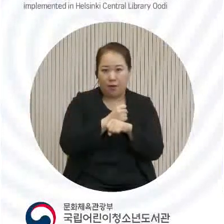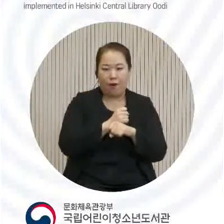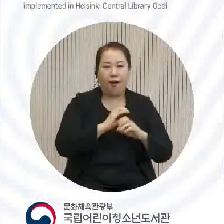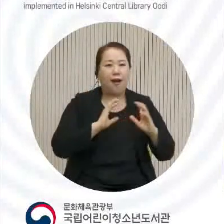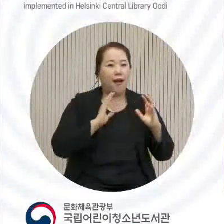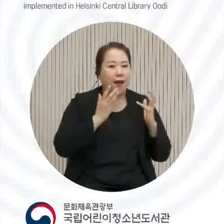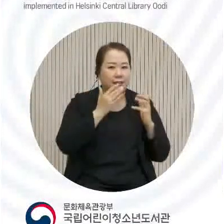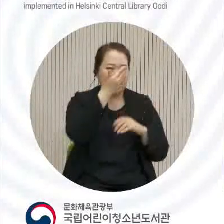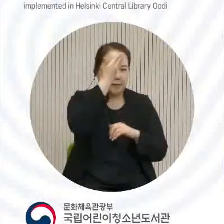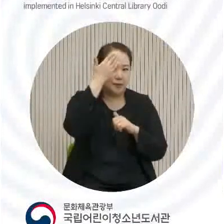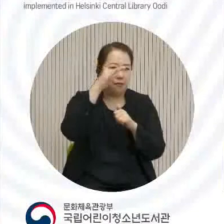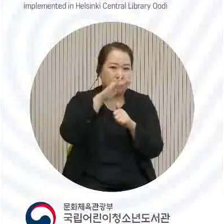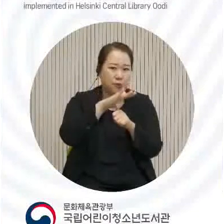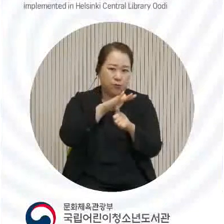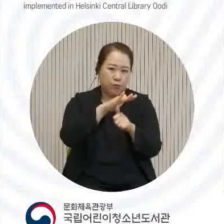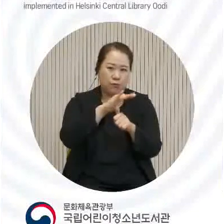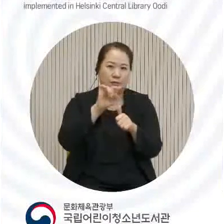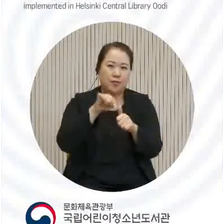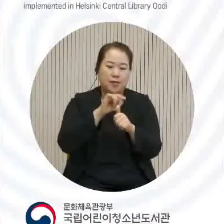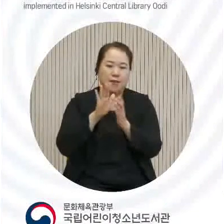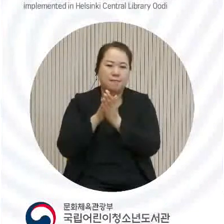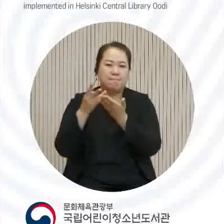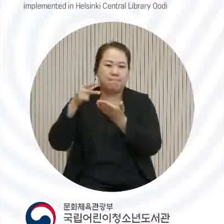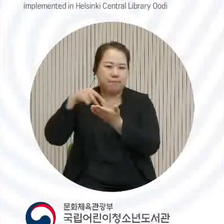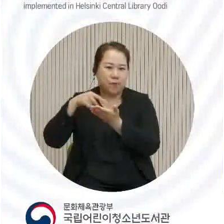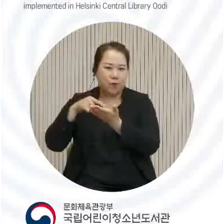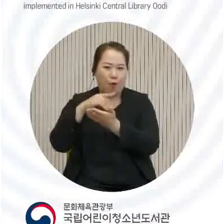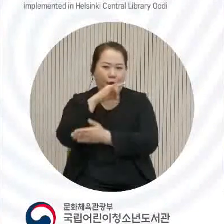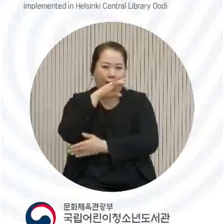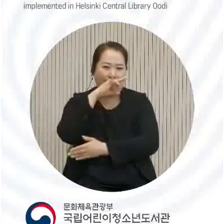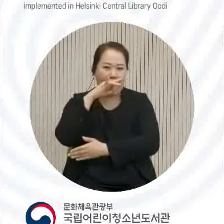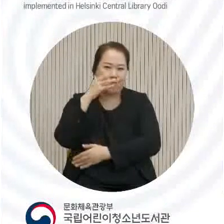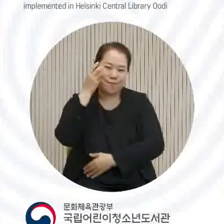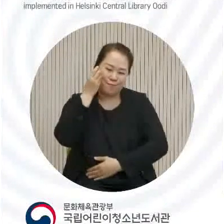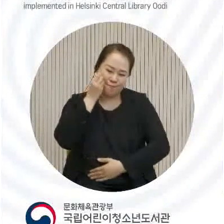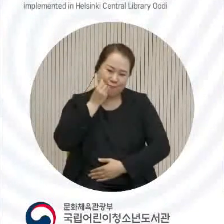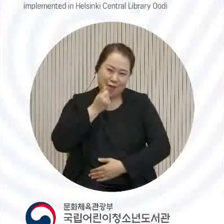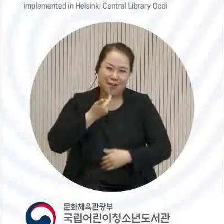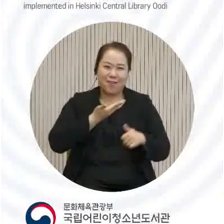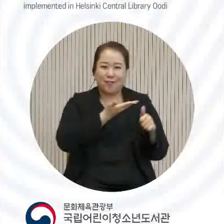feel intrigued and fascinated with reading.